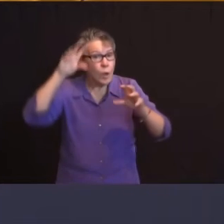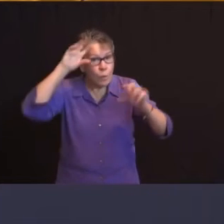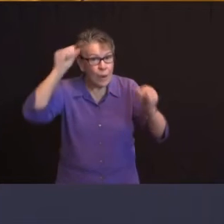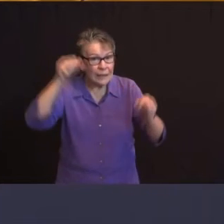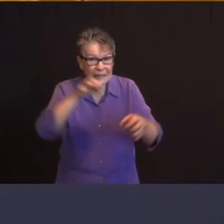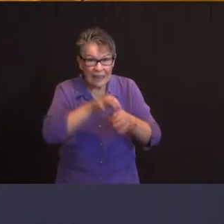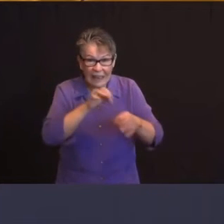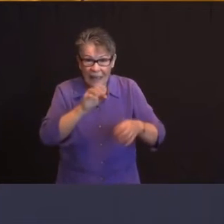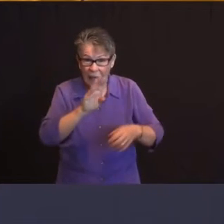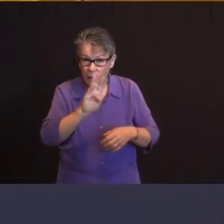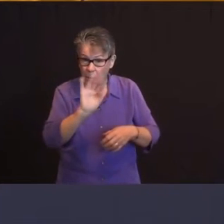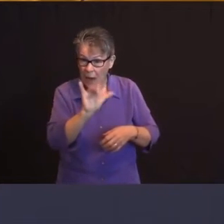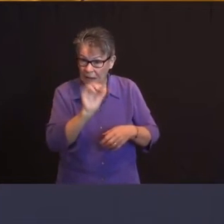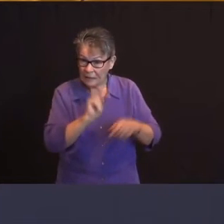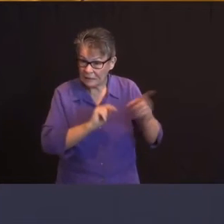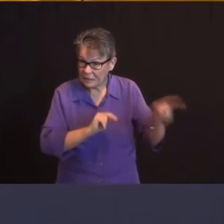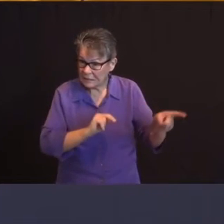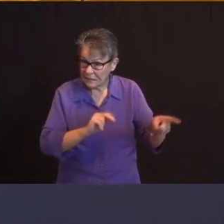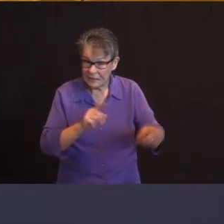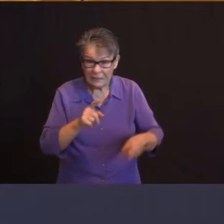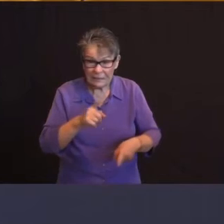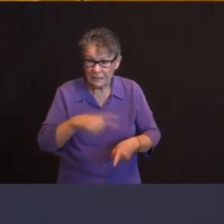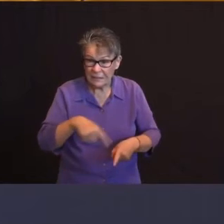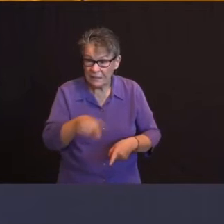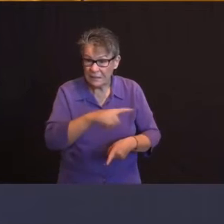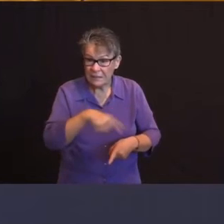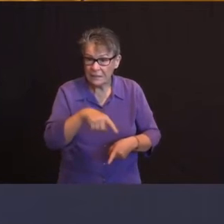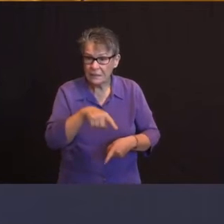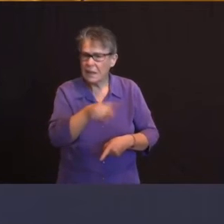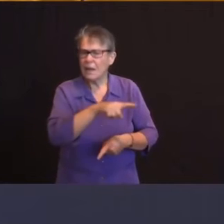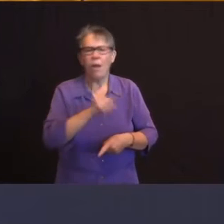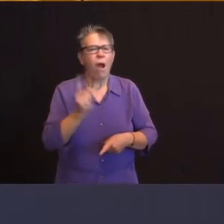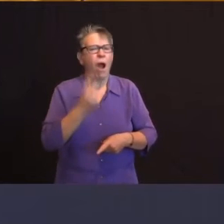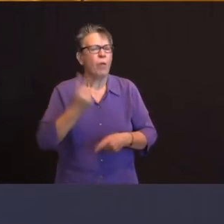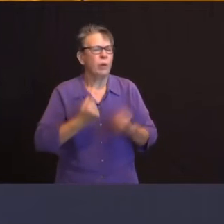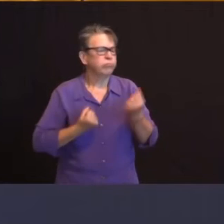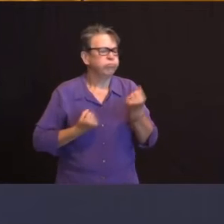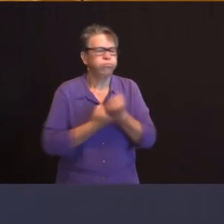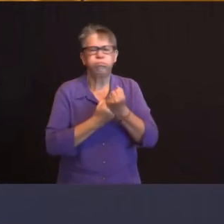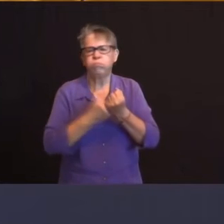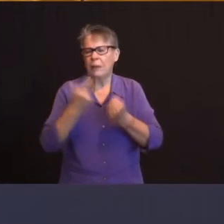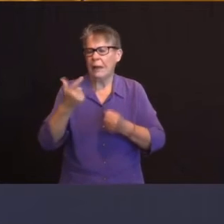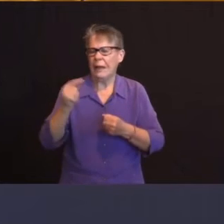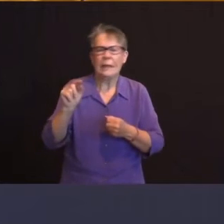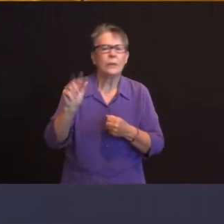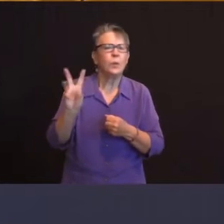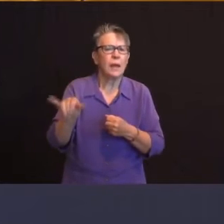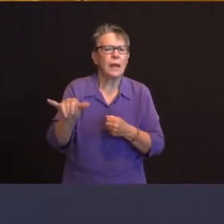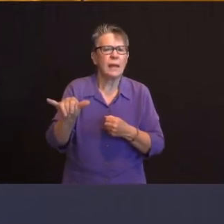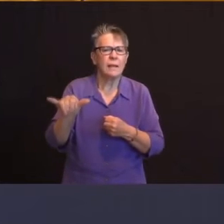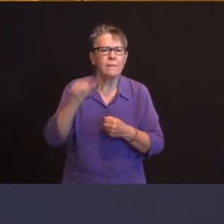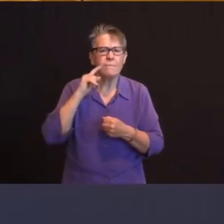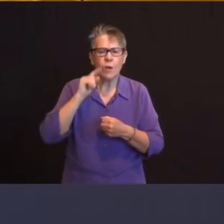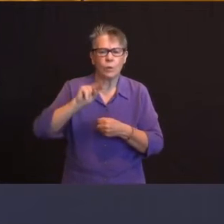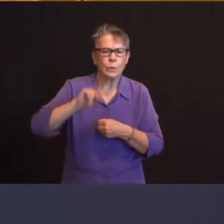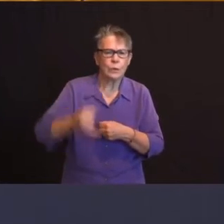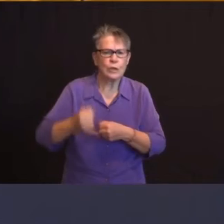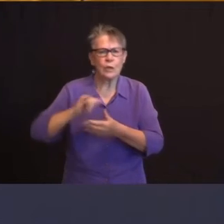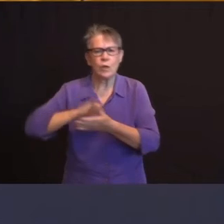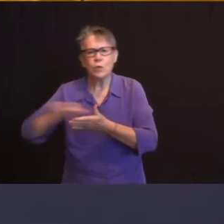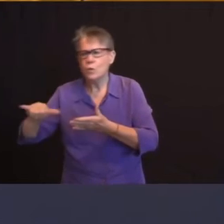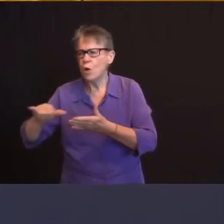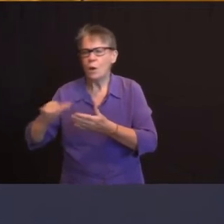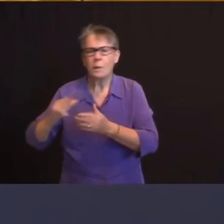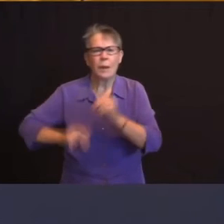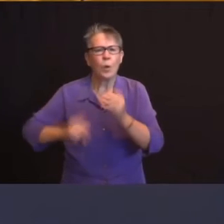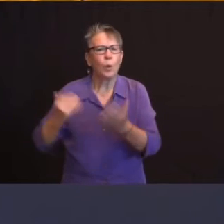words in his mouth, but this is a huge priority for them. It's a huge priority for us. And we're looking, listen, we've been